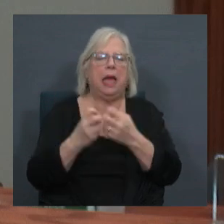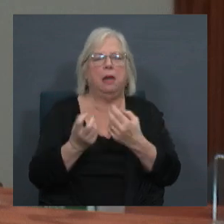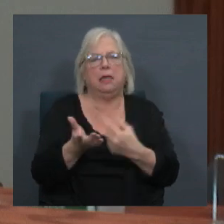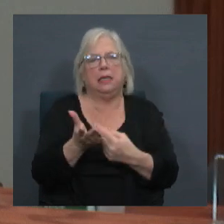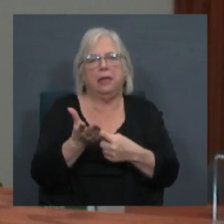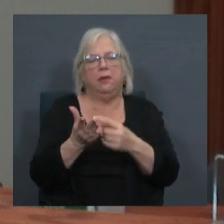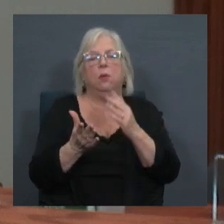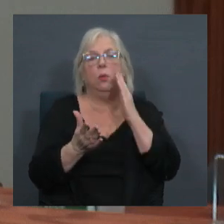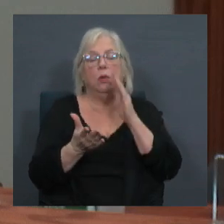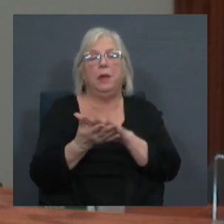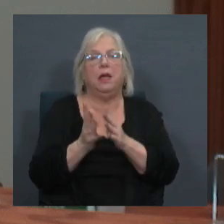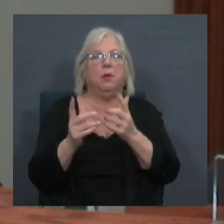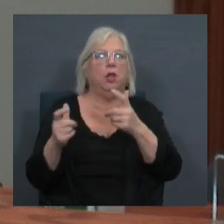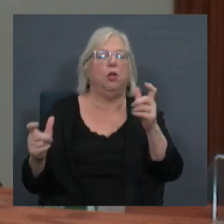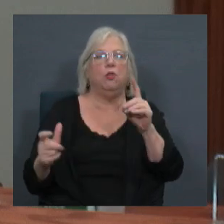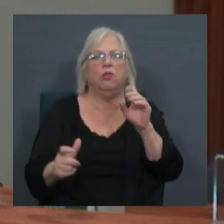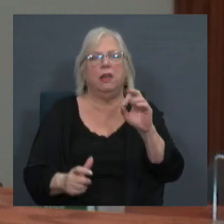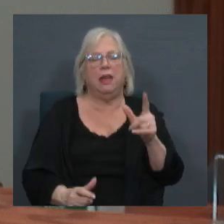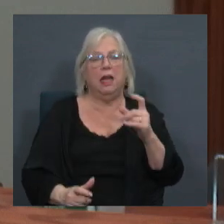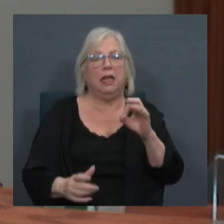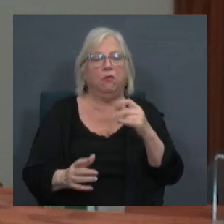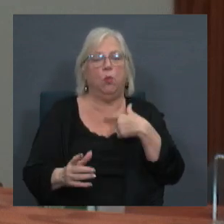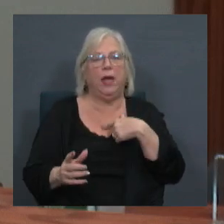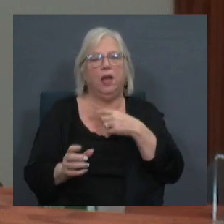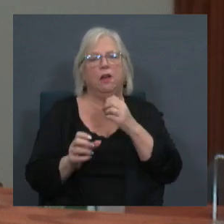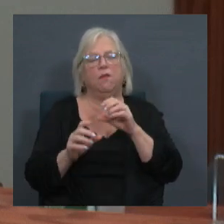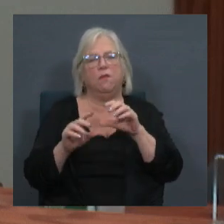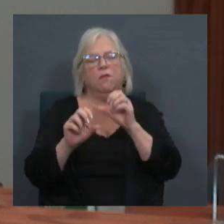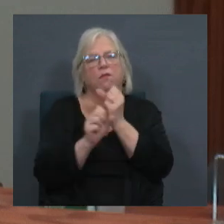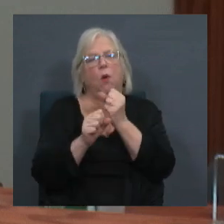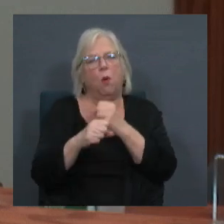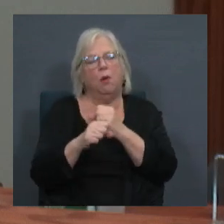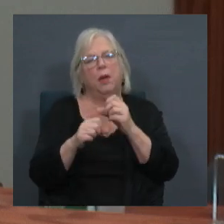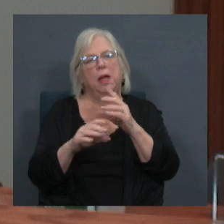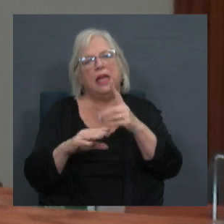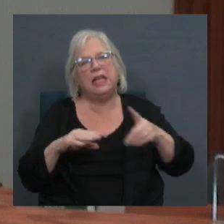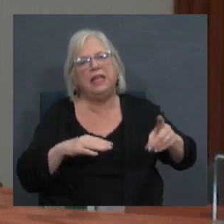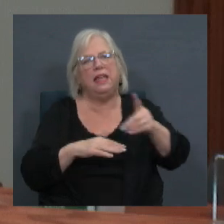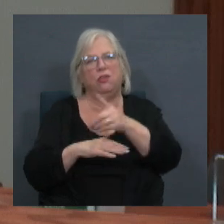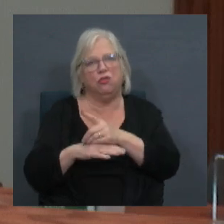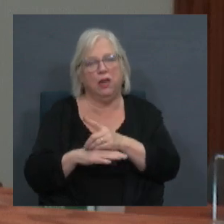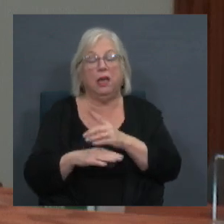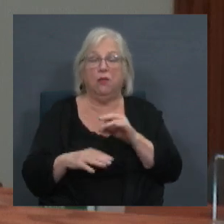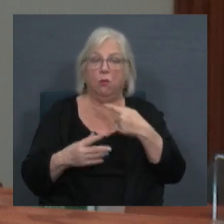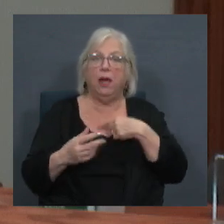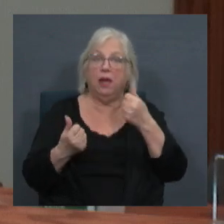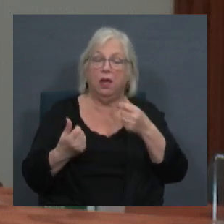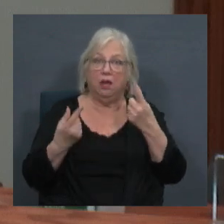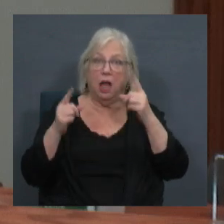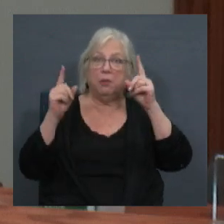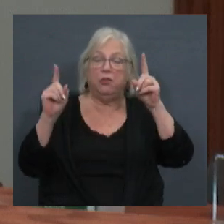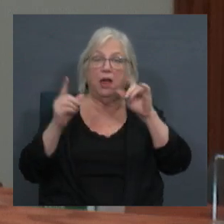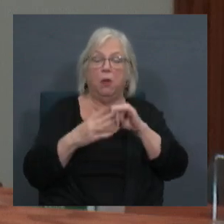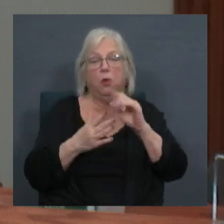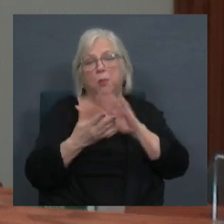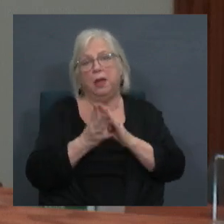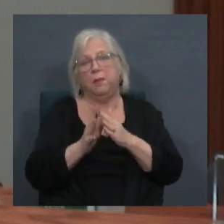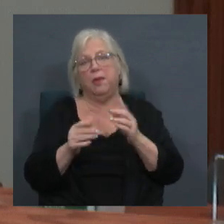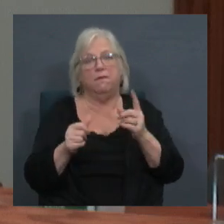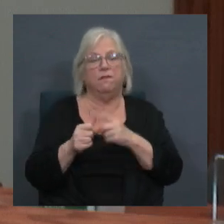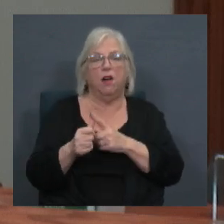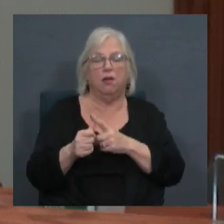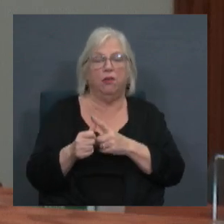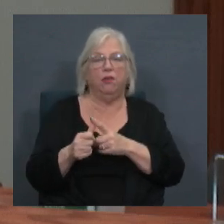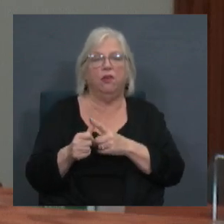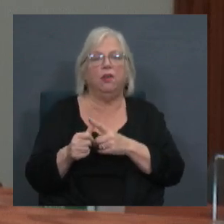huge deal if we can pull it off. And if we can pull it off, we will be the first city in the United States that has taken all of